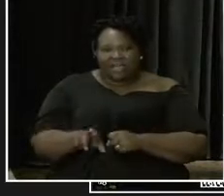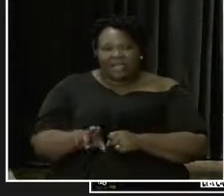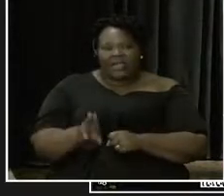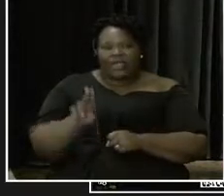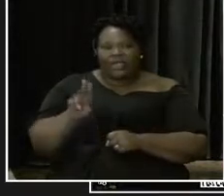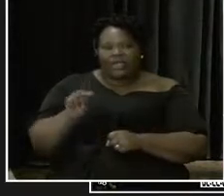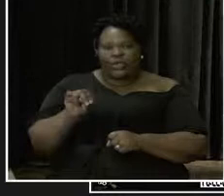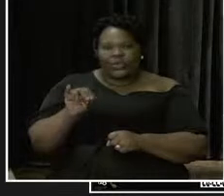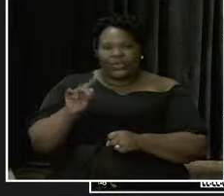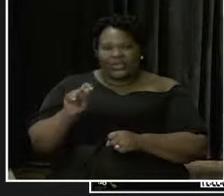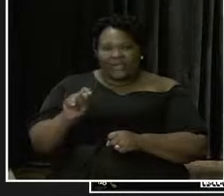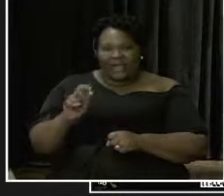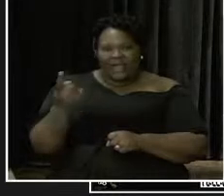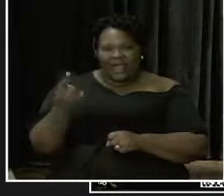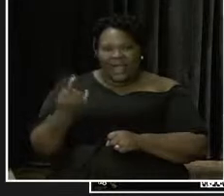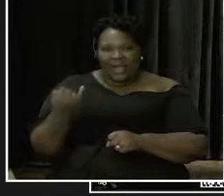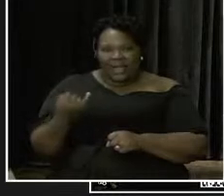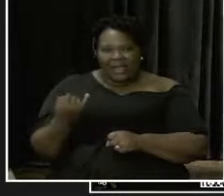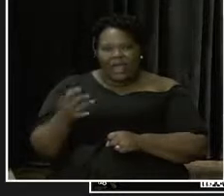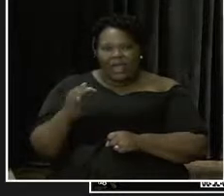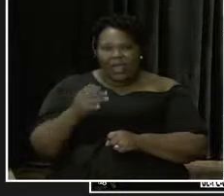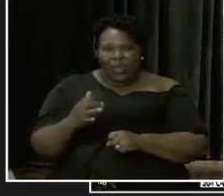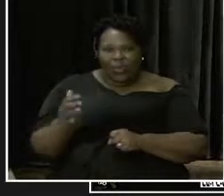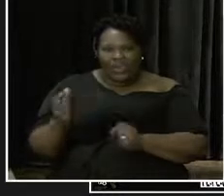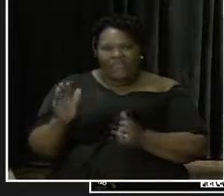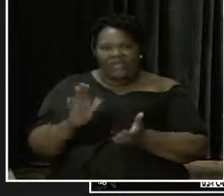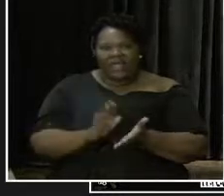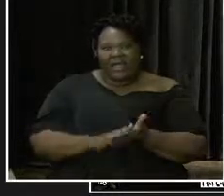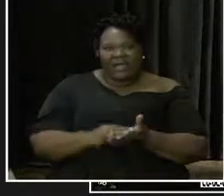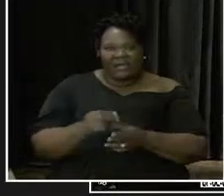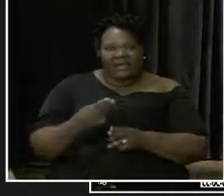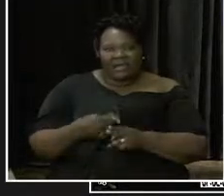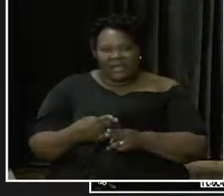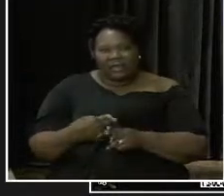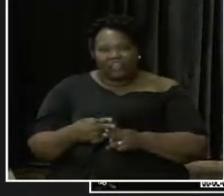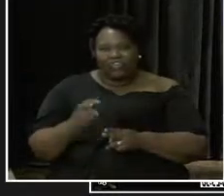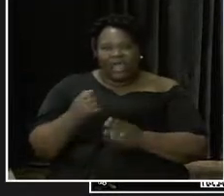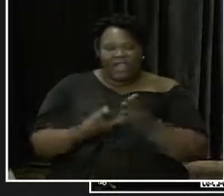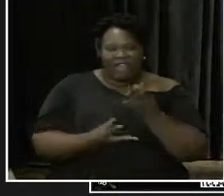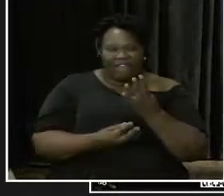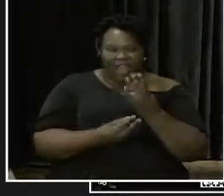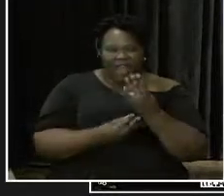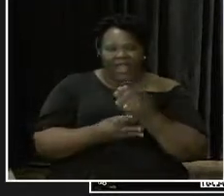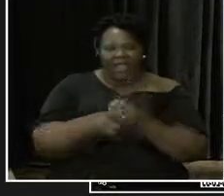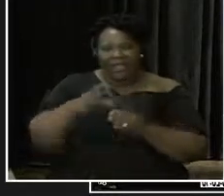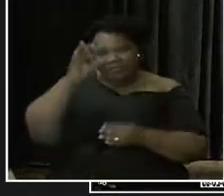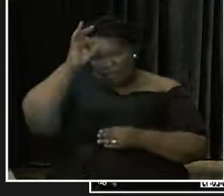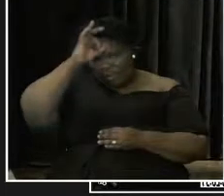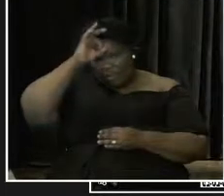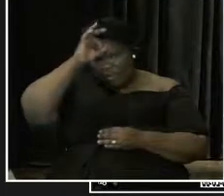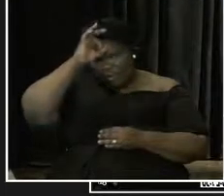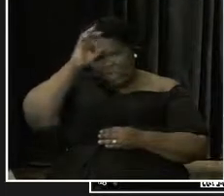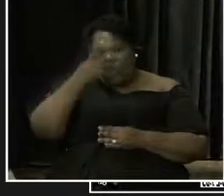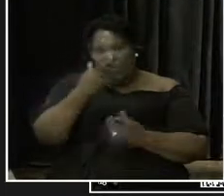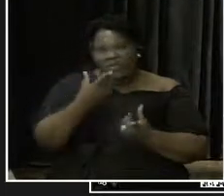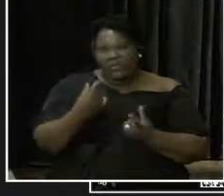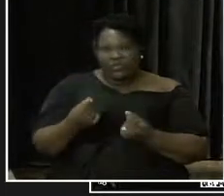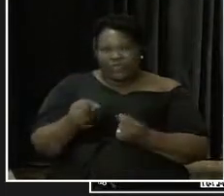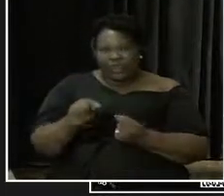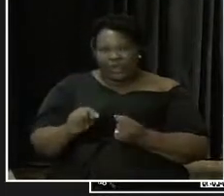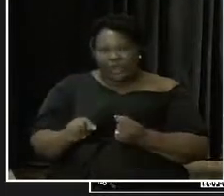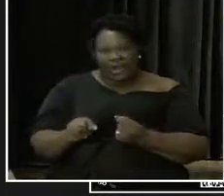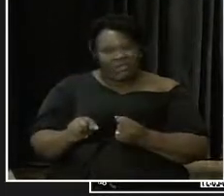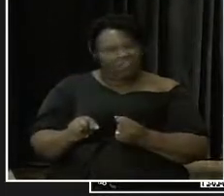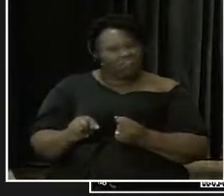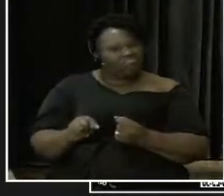like eThekwini Water and Sanitation or the Fire Department or Metro Police, what the city is doing here in this item is highly